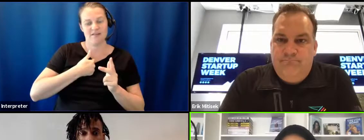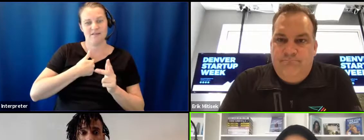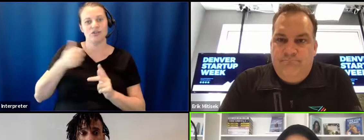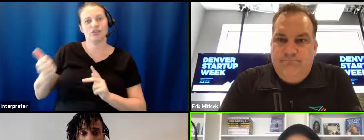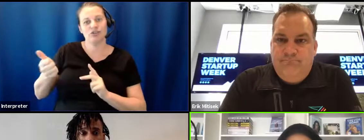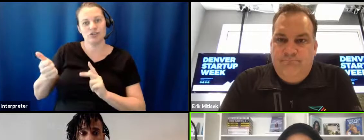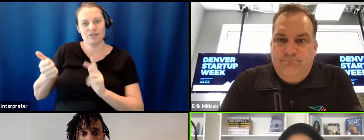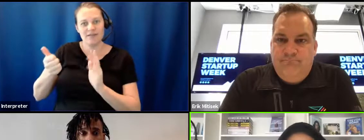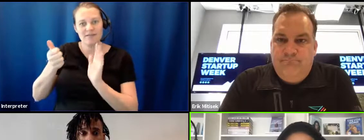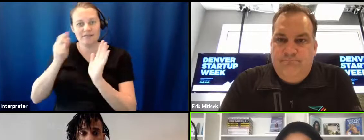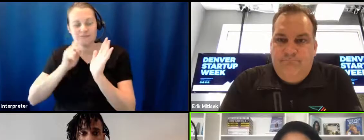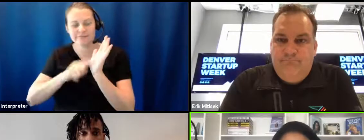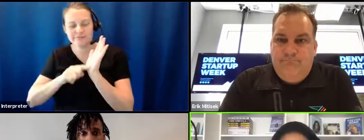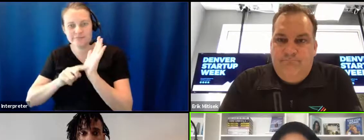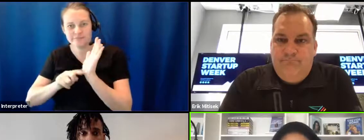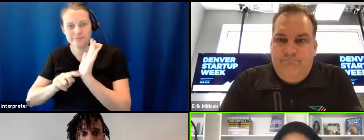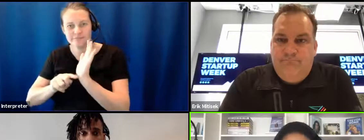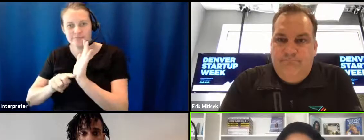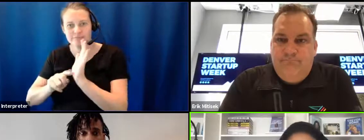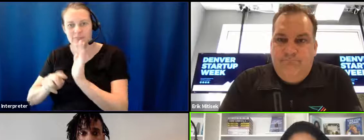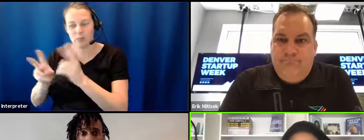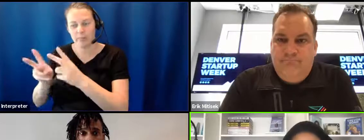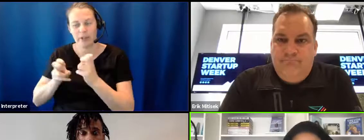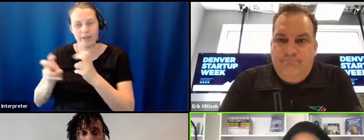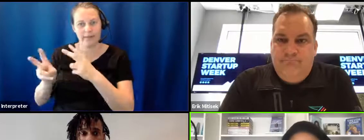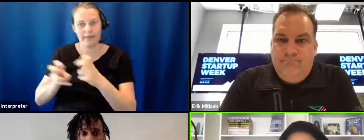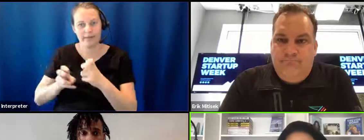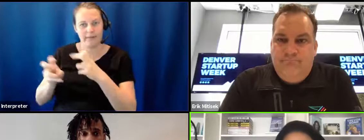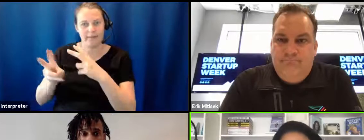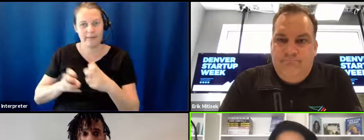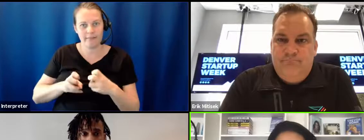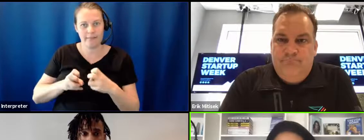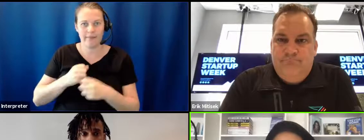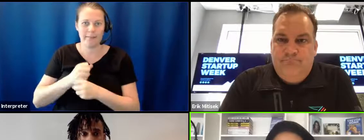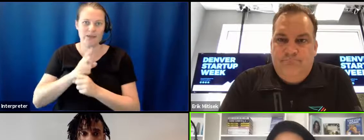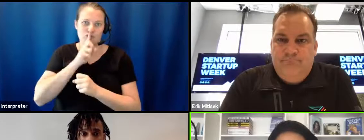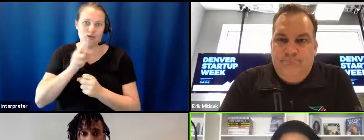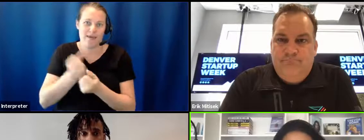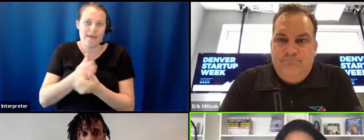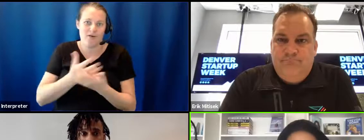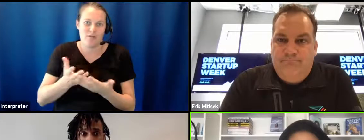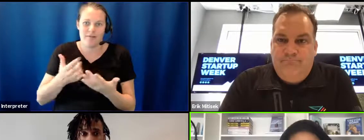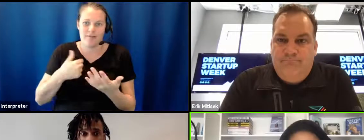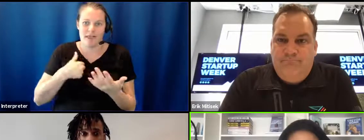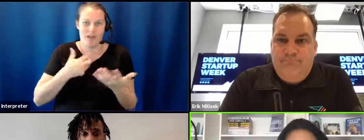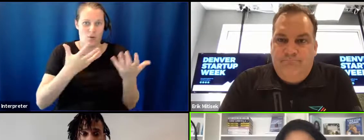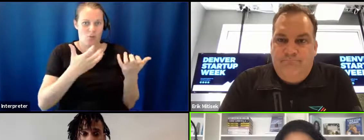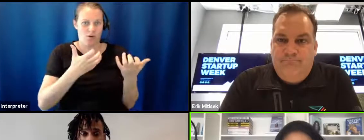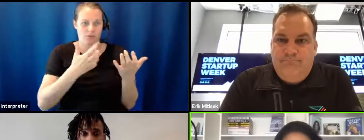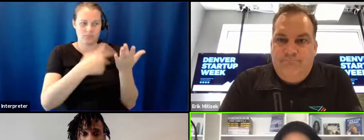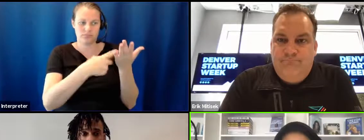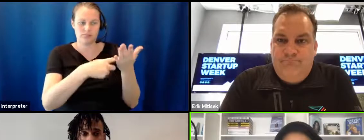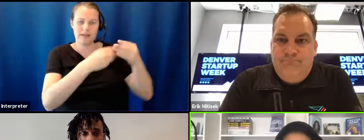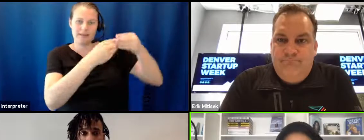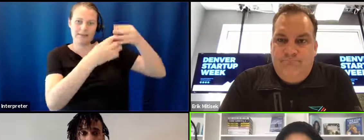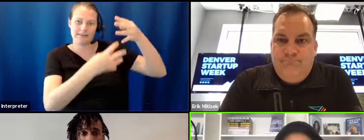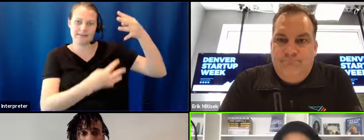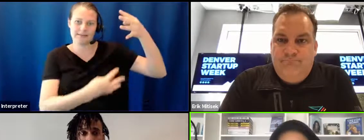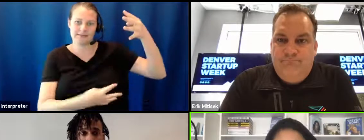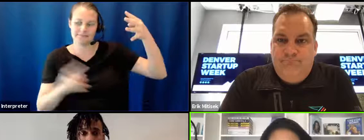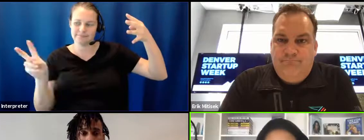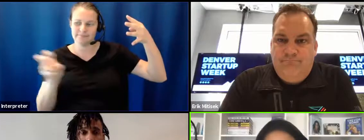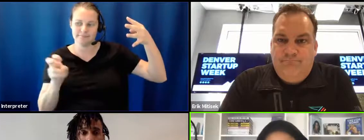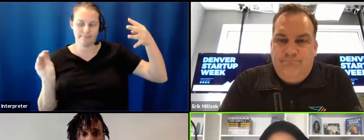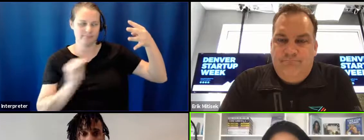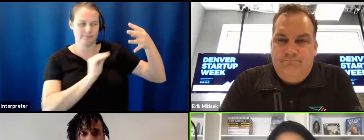information, and we just started pulling things, making sure that I had everything that I wanted to talk about kind of like in a list, basically like a